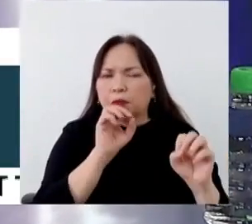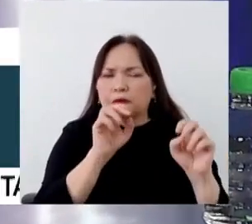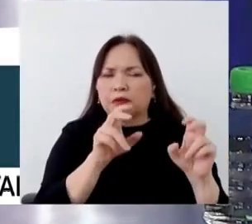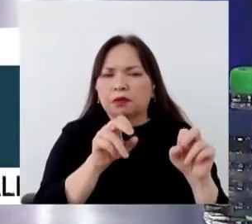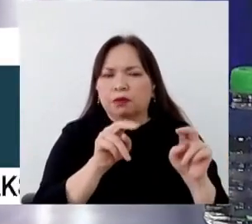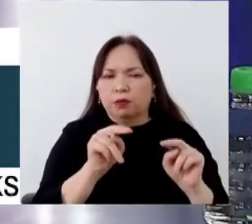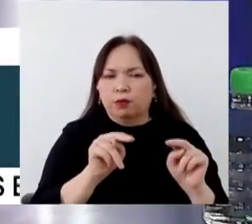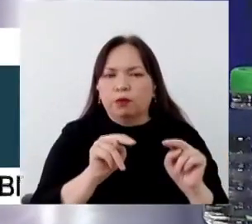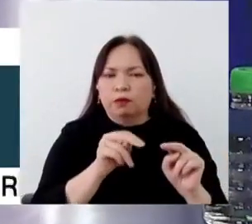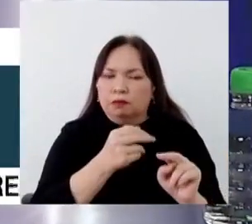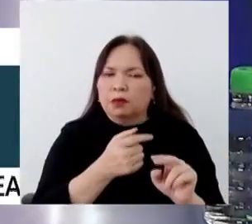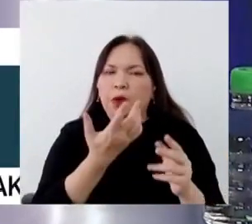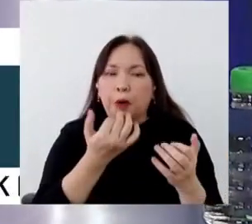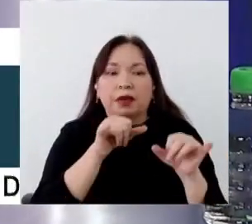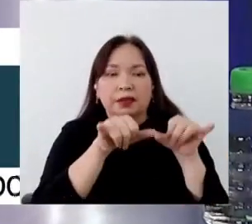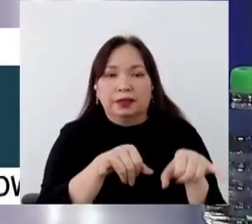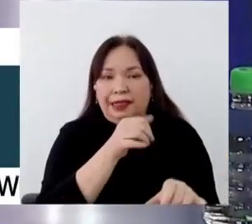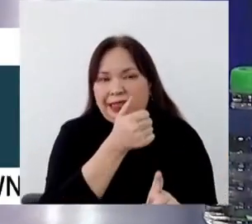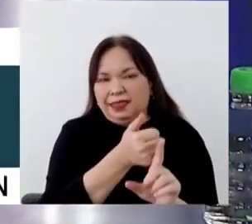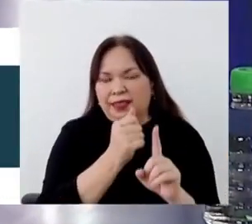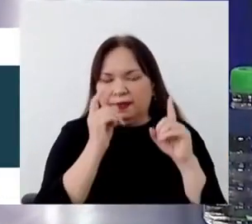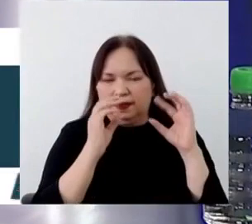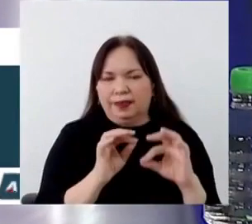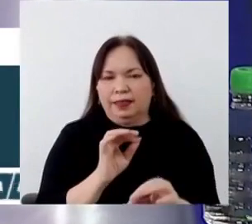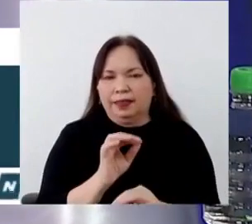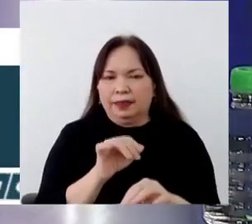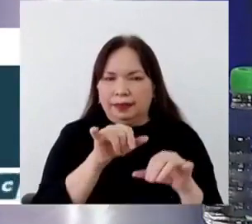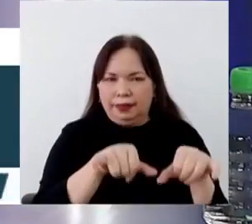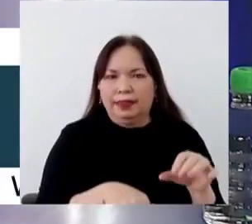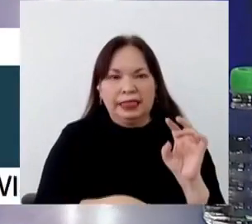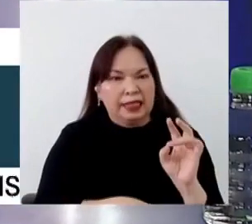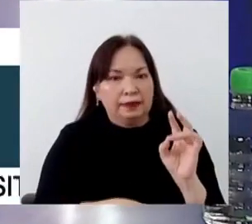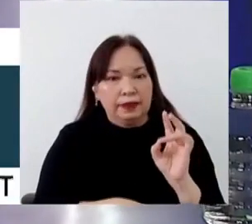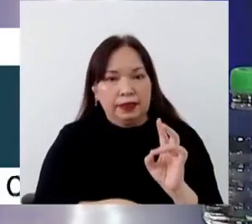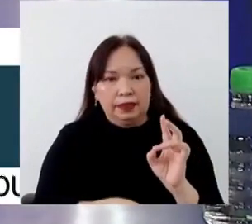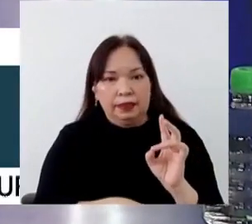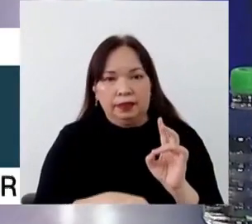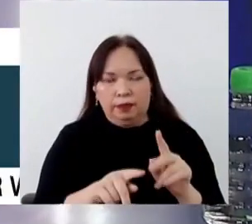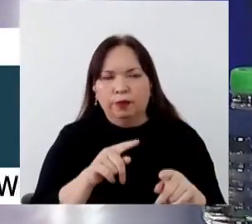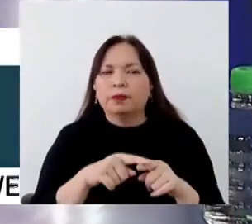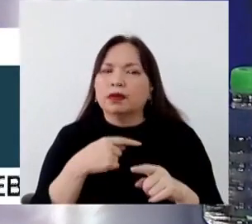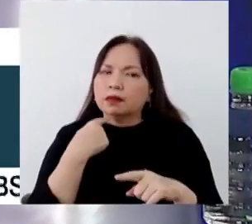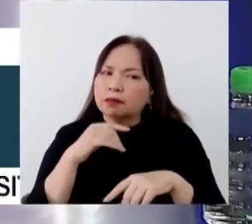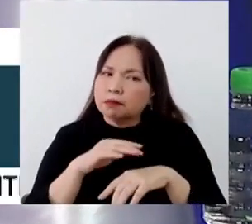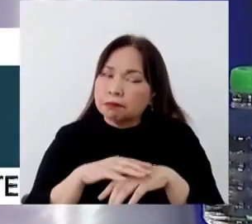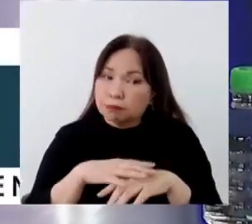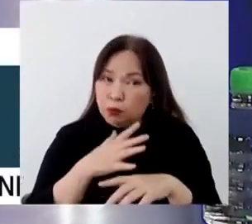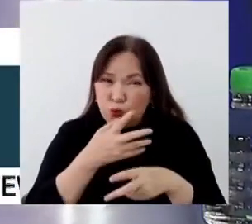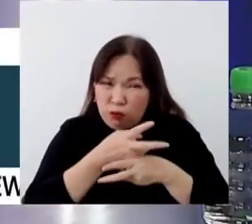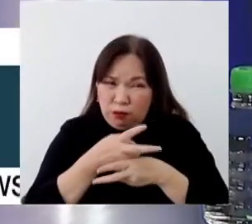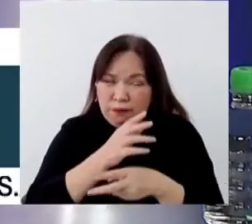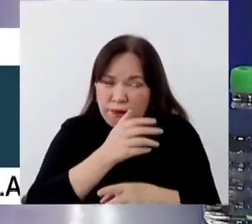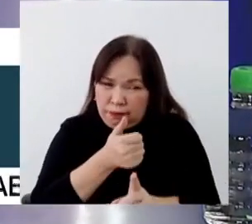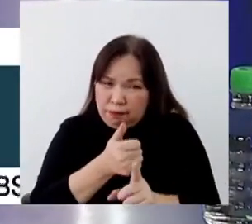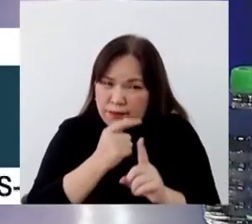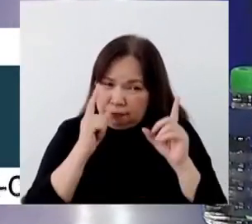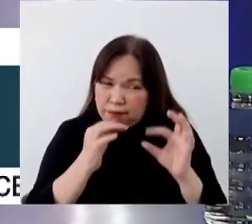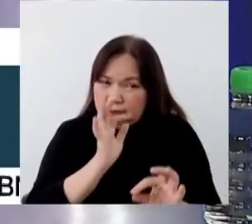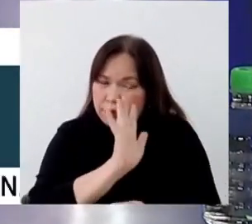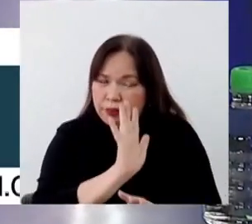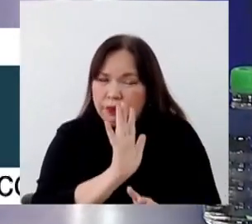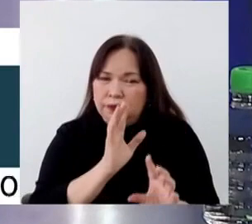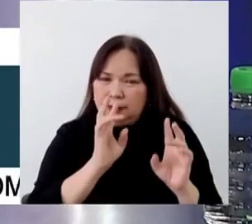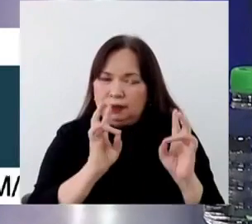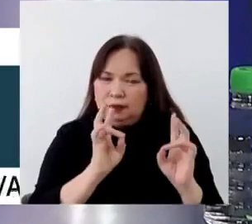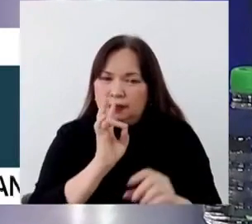avoided. Advised to take at most precautions po. So ganun po yun ang instructions ni President, work